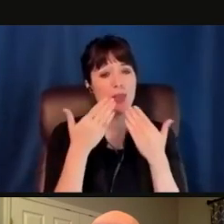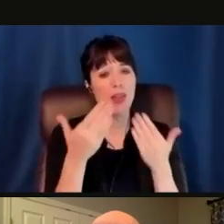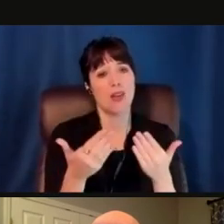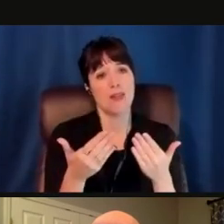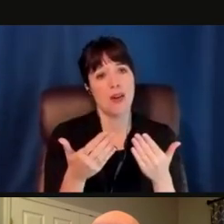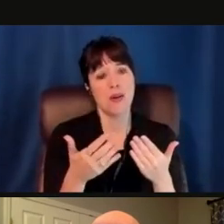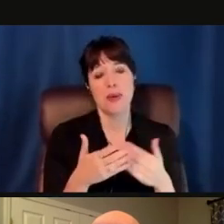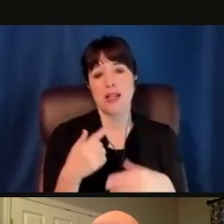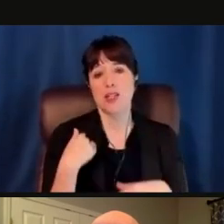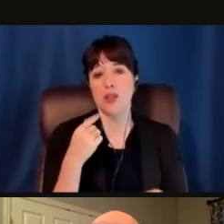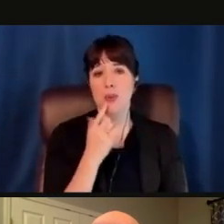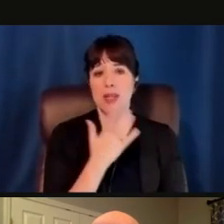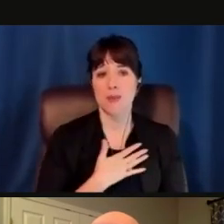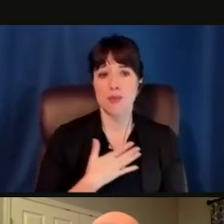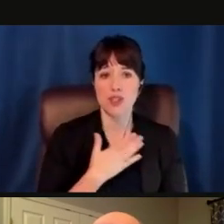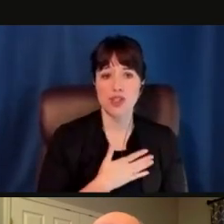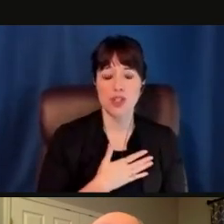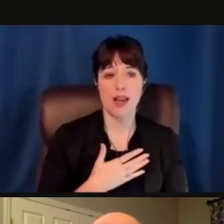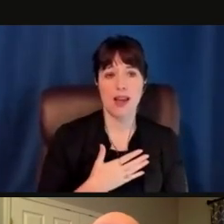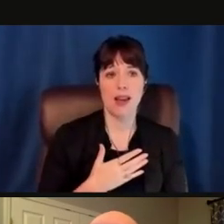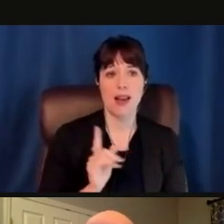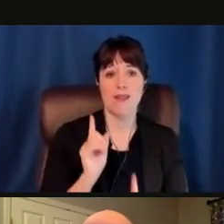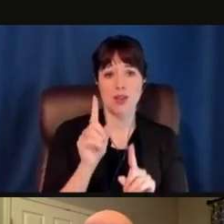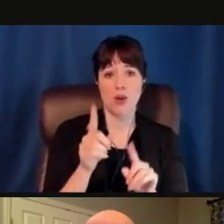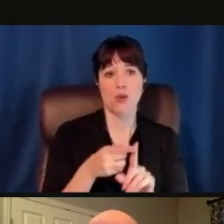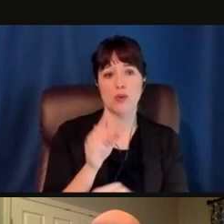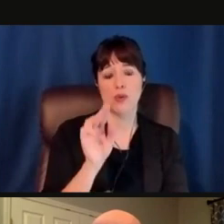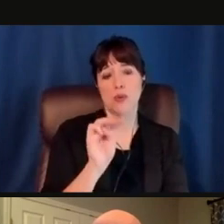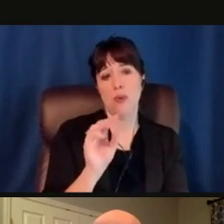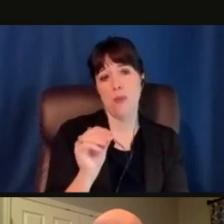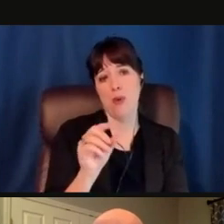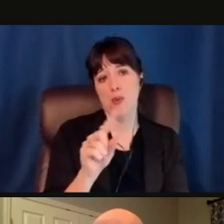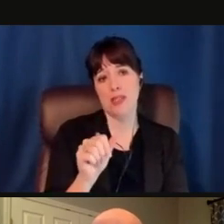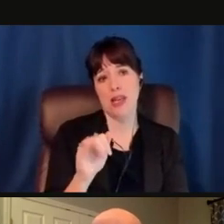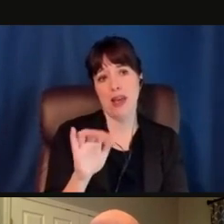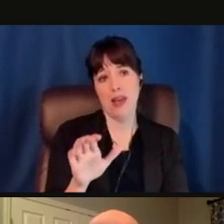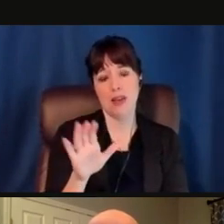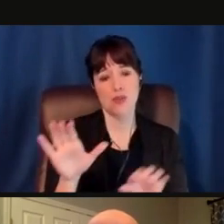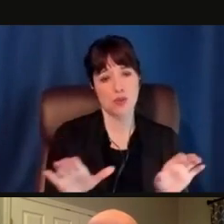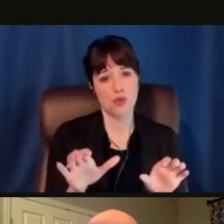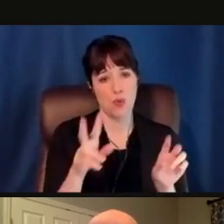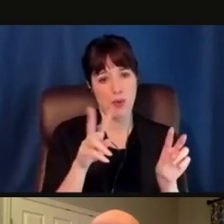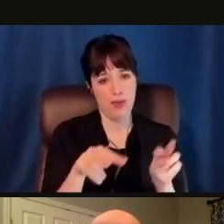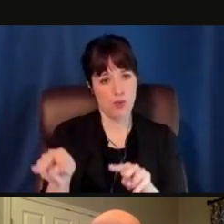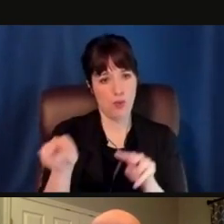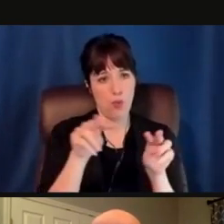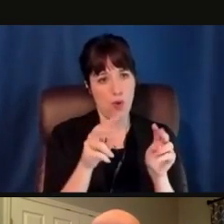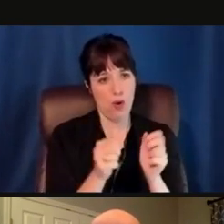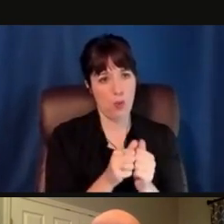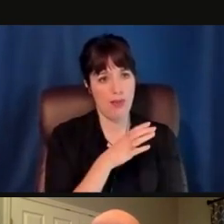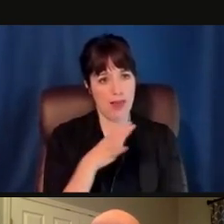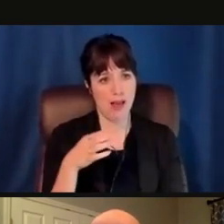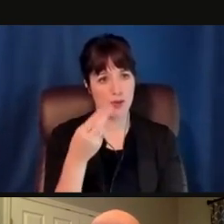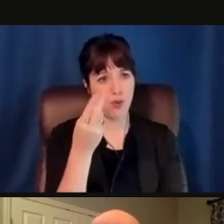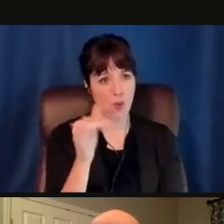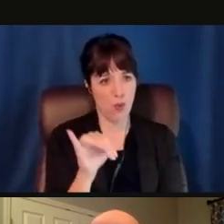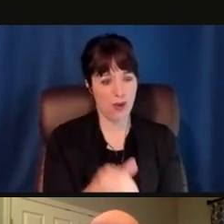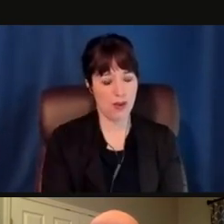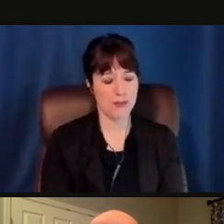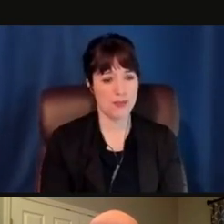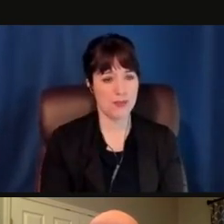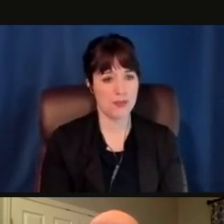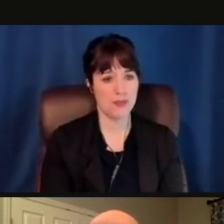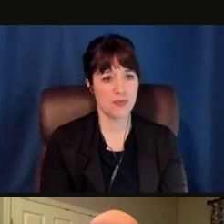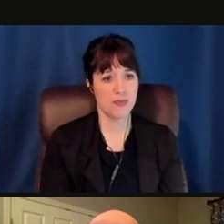I really appreciate having gone out to Mosaic to do the tour with Councillor Hoy.